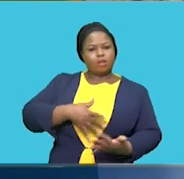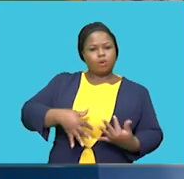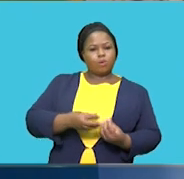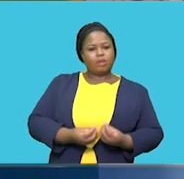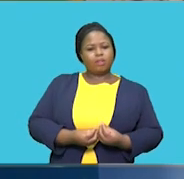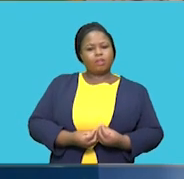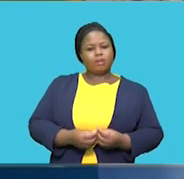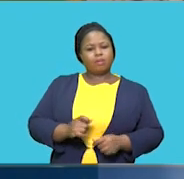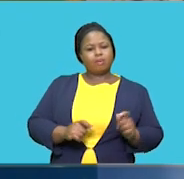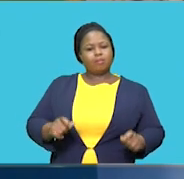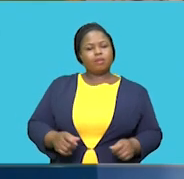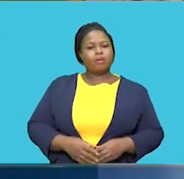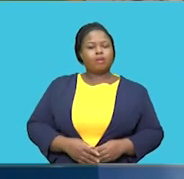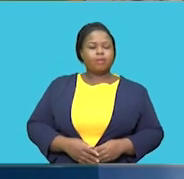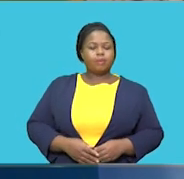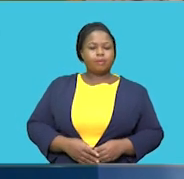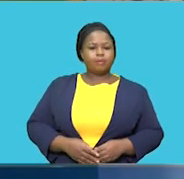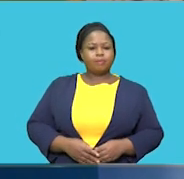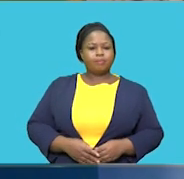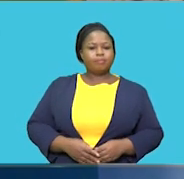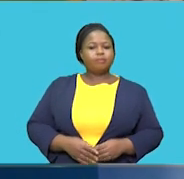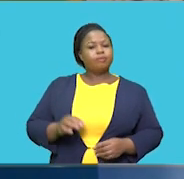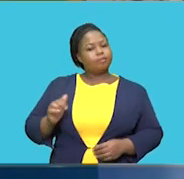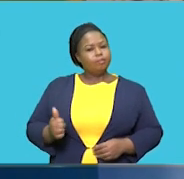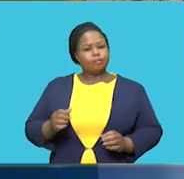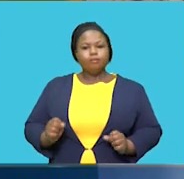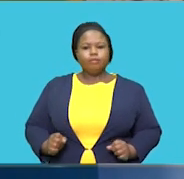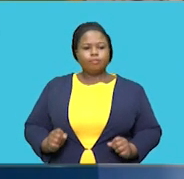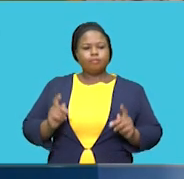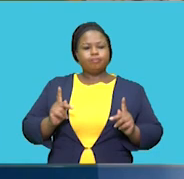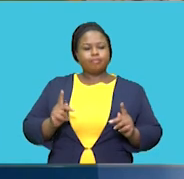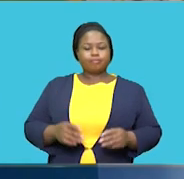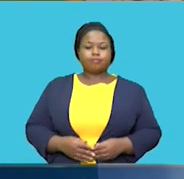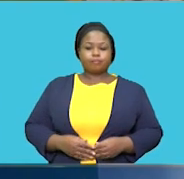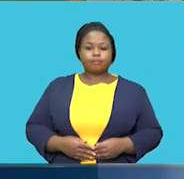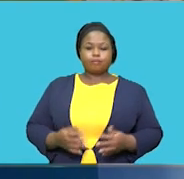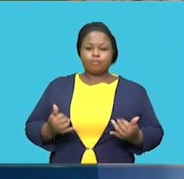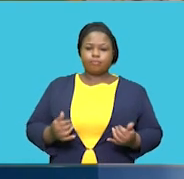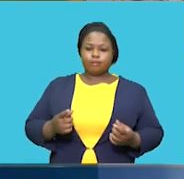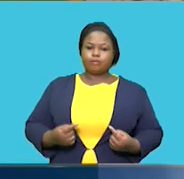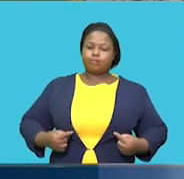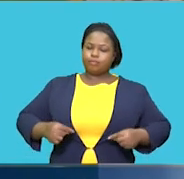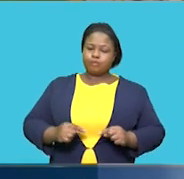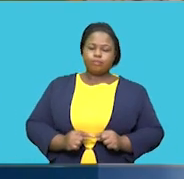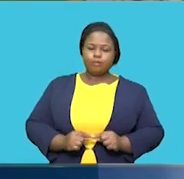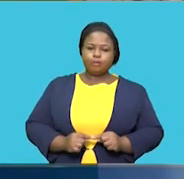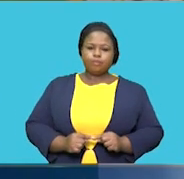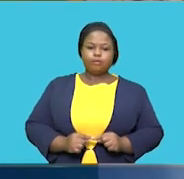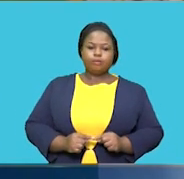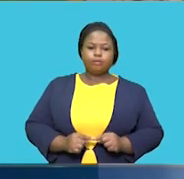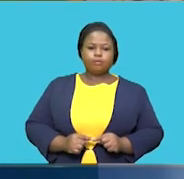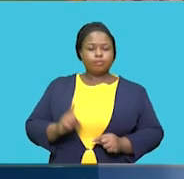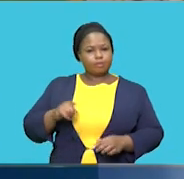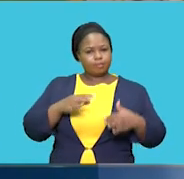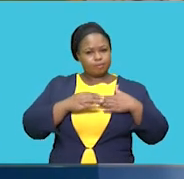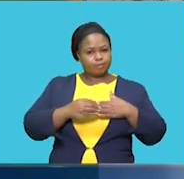CEO of Freedom Park has said. It is therefore an opportunity, as we celebrate Freedom Month, a moment of